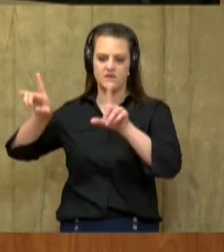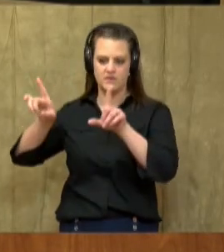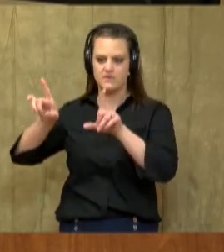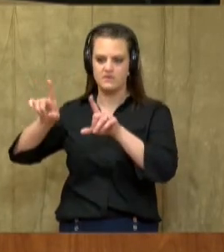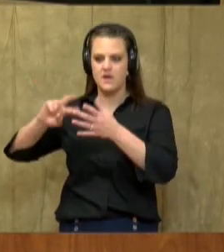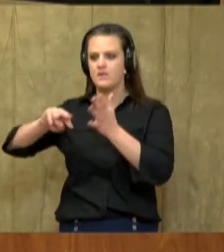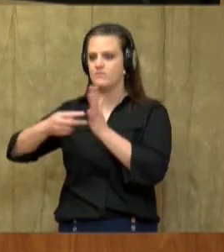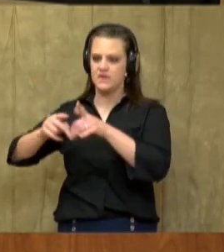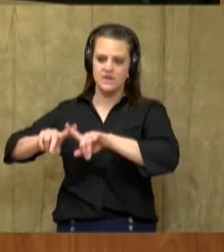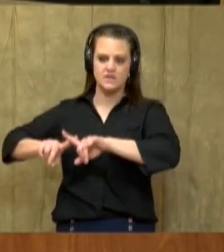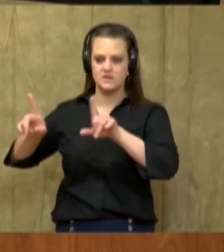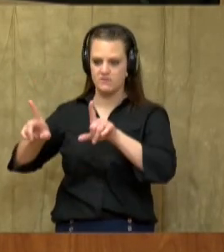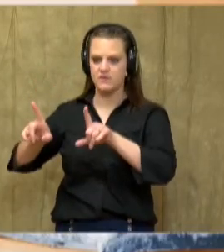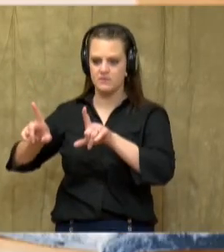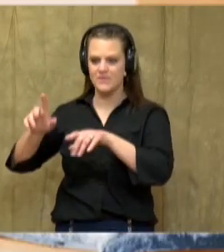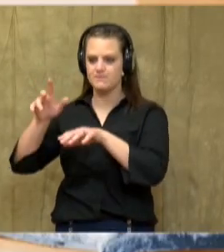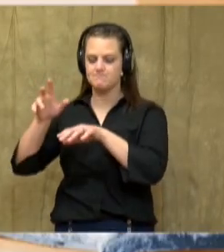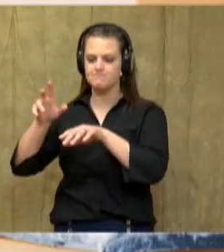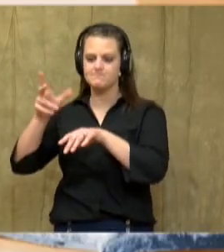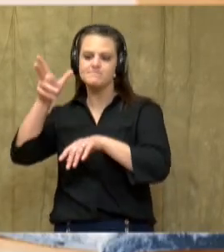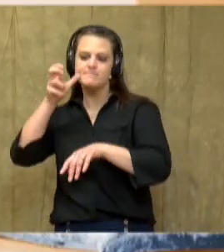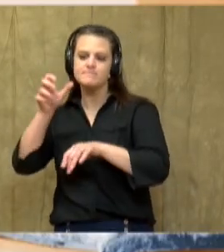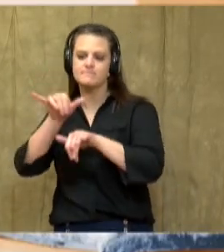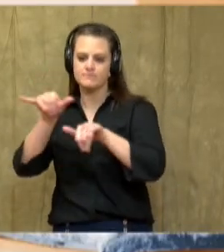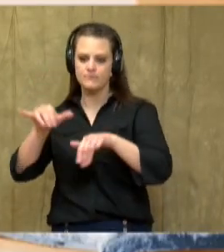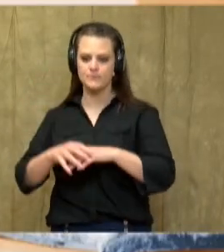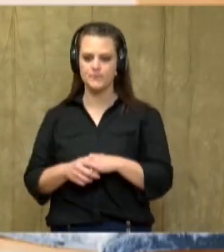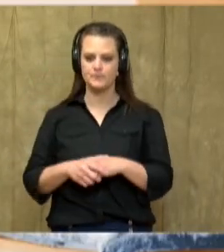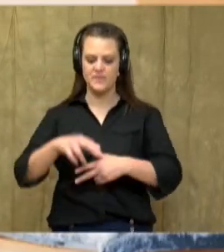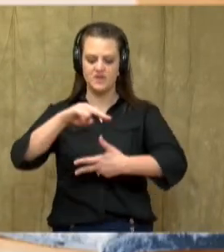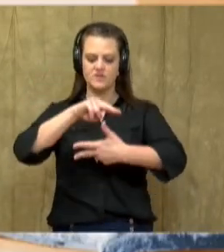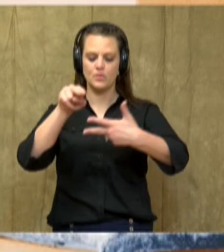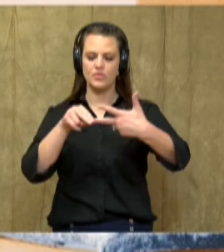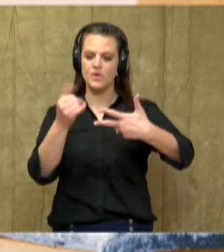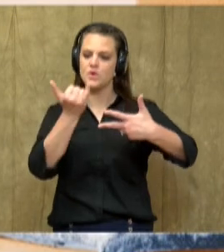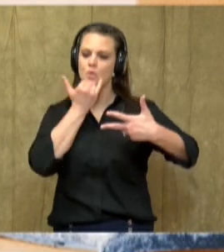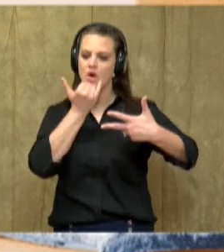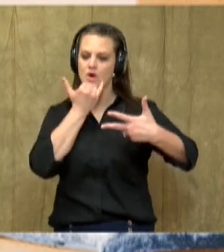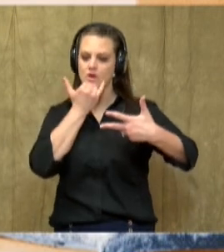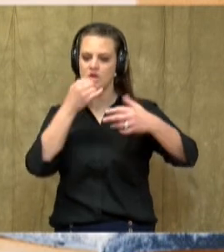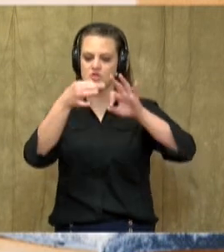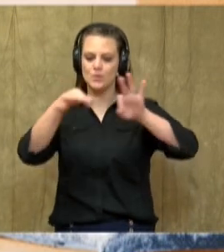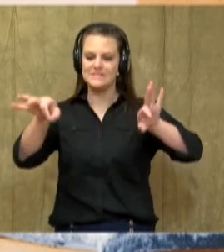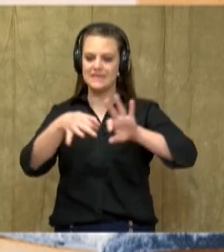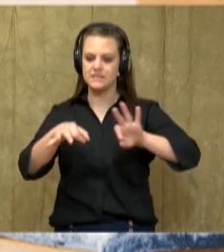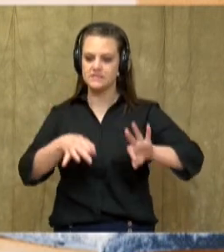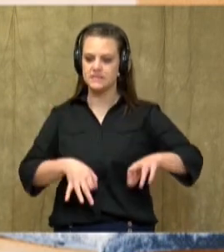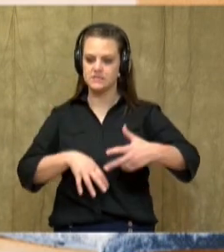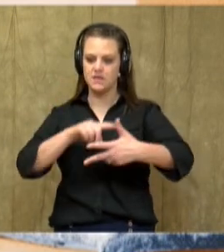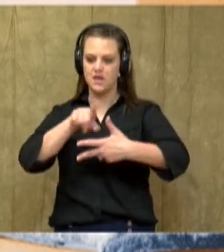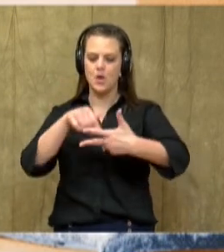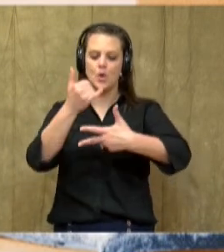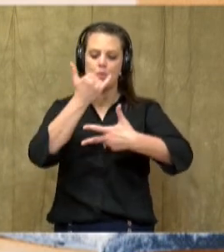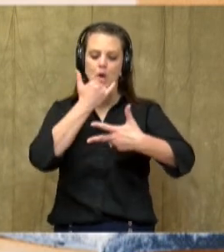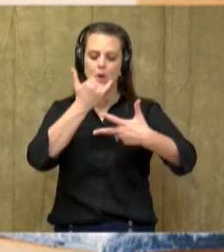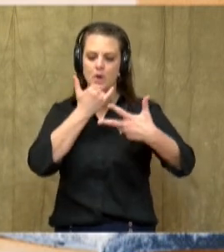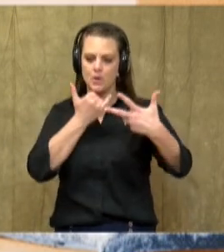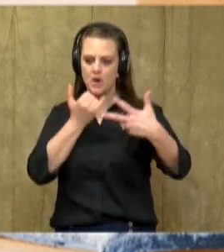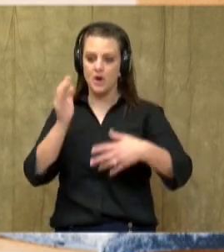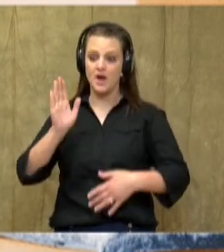Let's look at these 2 sentences. There are 3 things wrong with these sentences. Raise your hand when you see